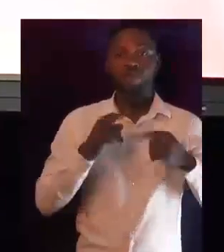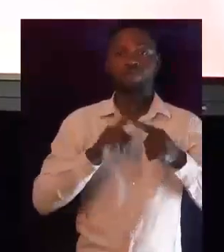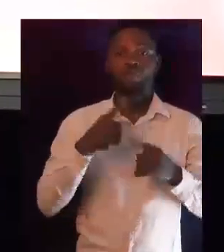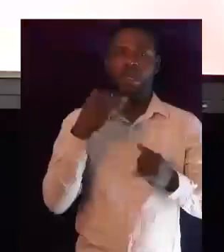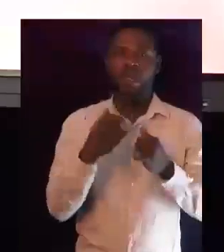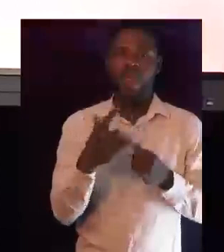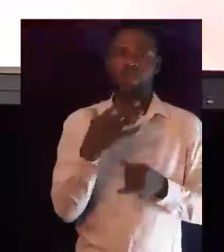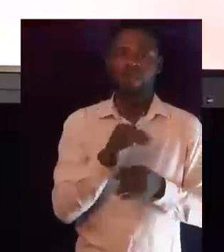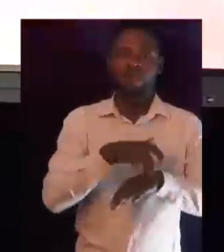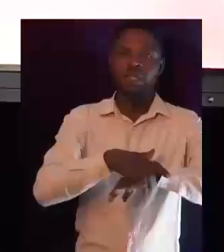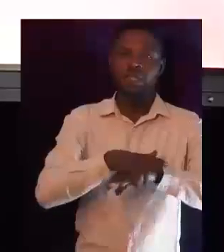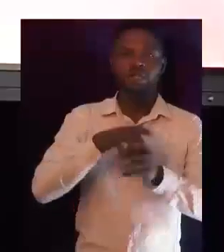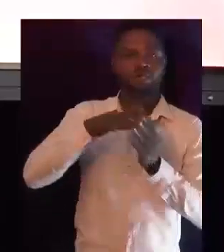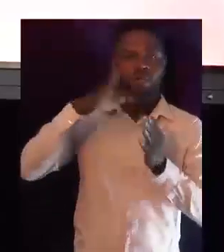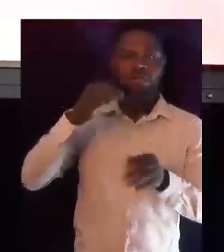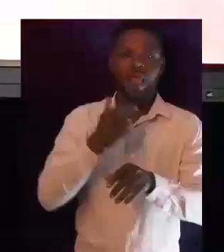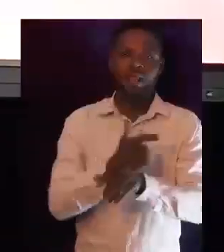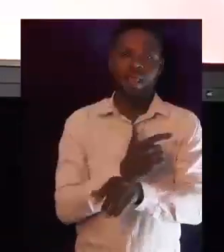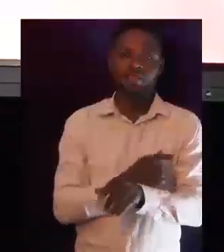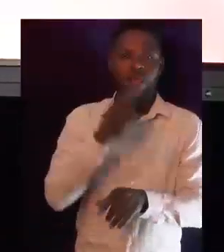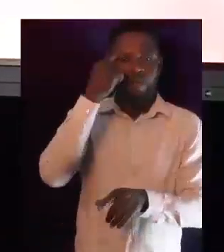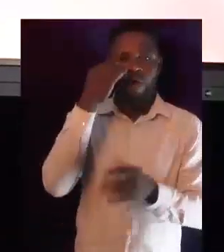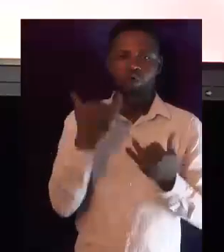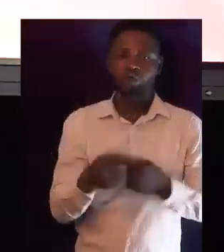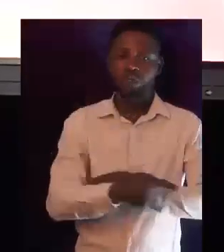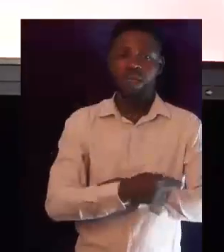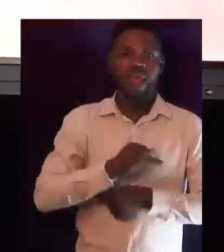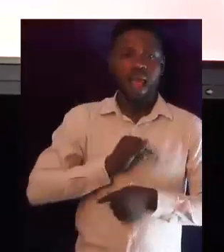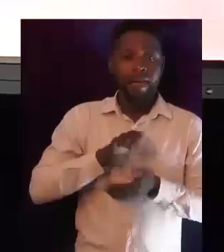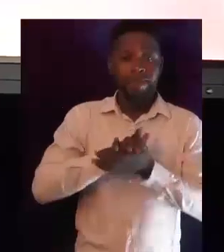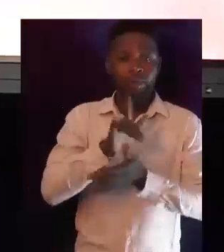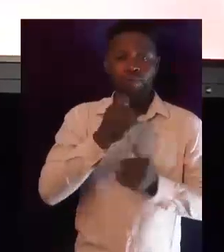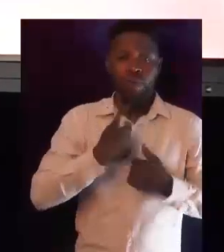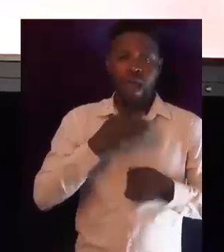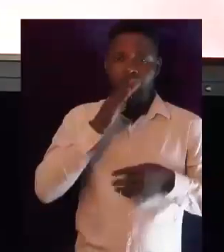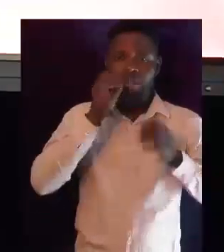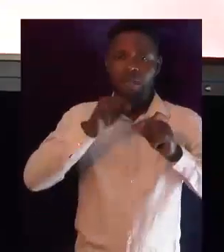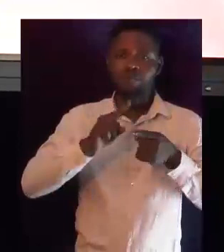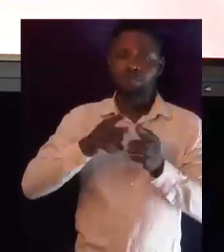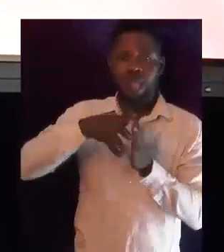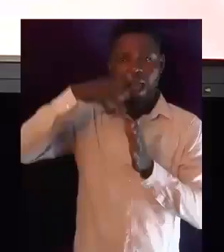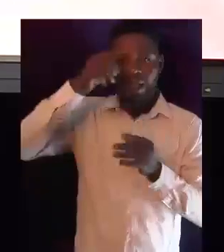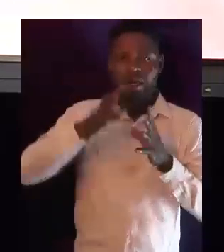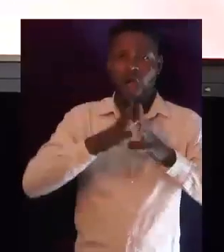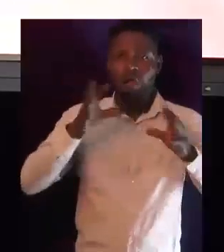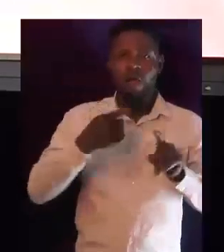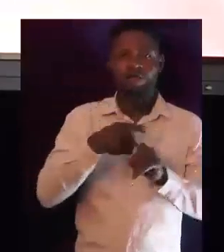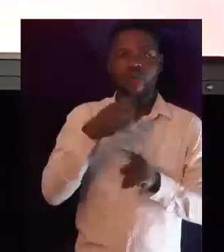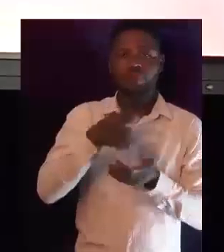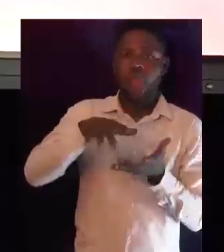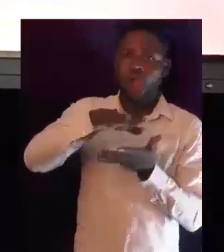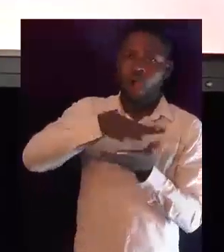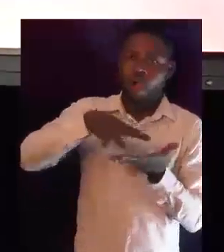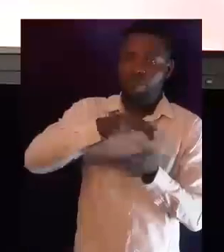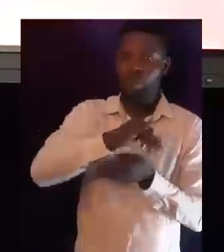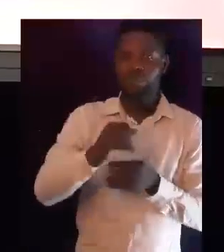We have come to the end of the English Studies lesson for today. I believe you've been able to learn a lot from